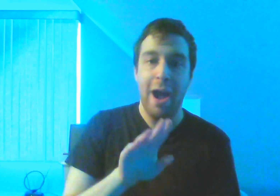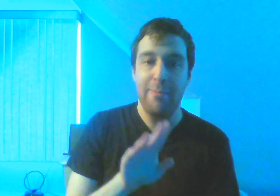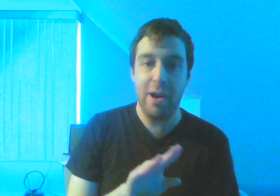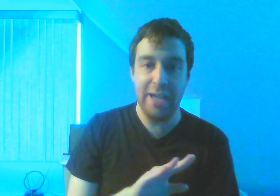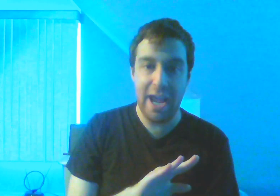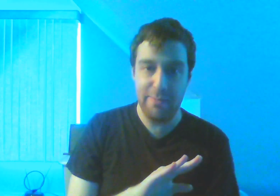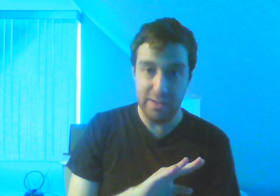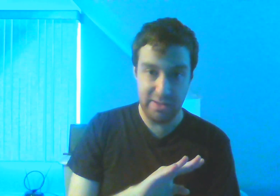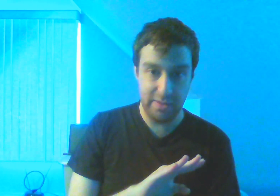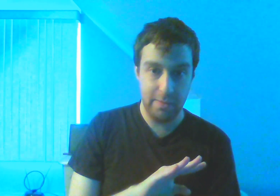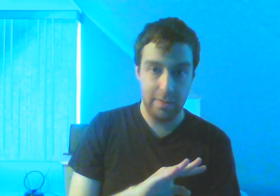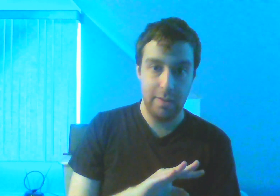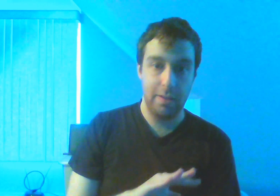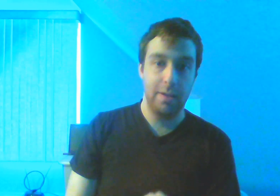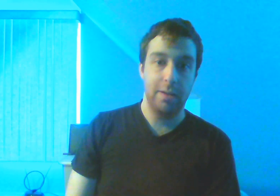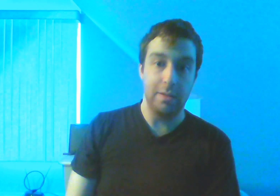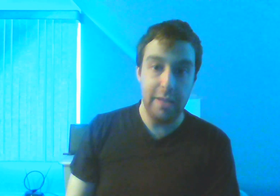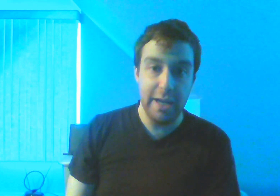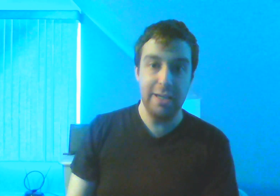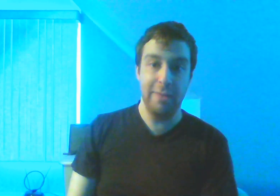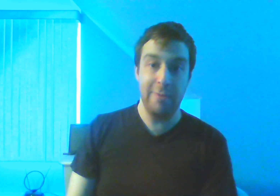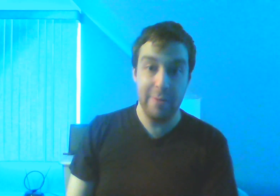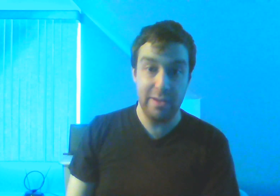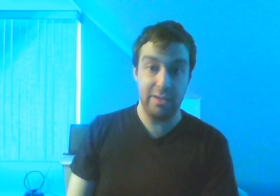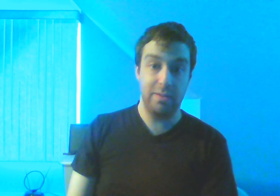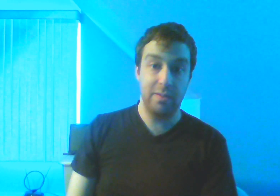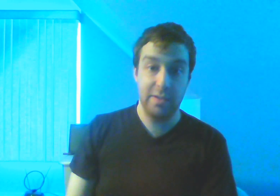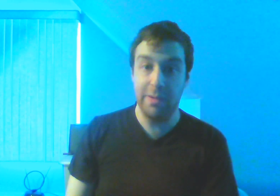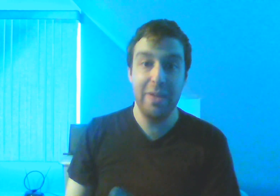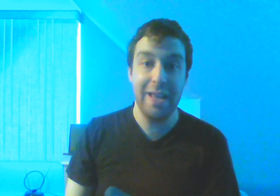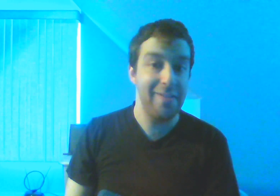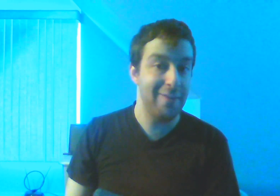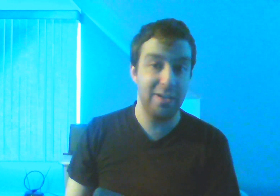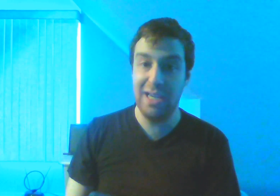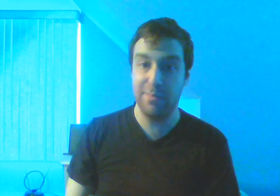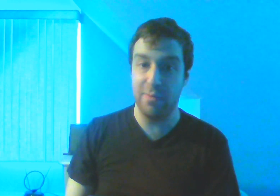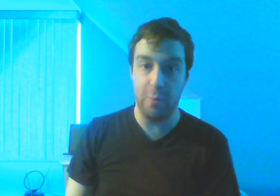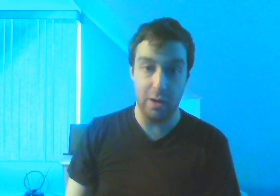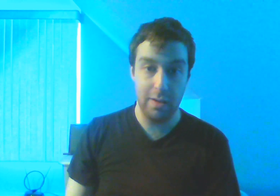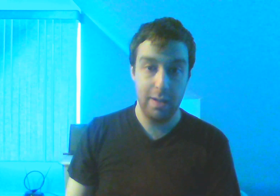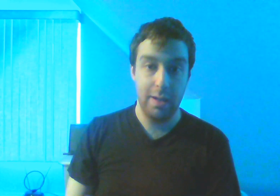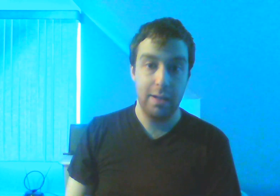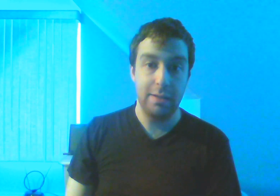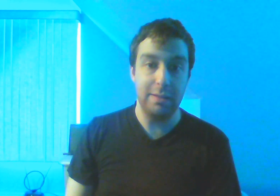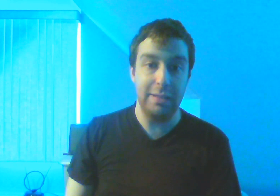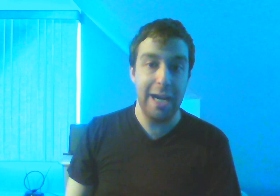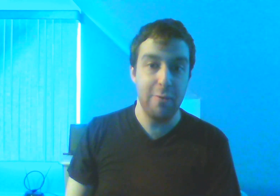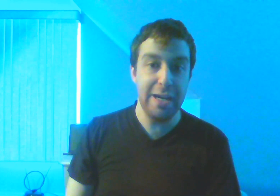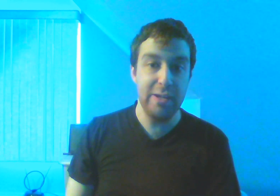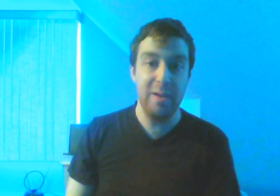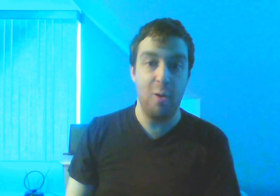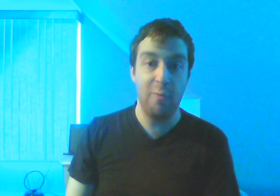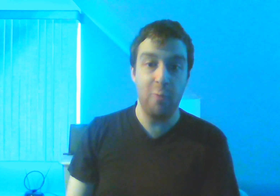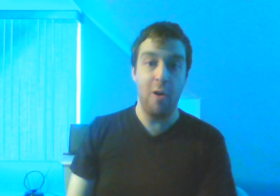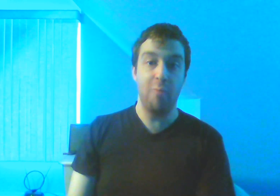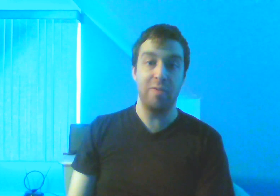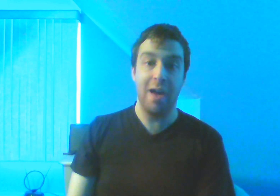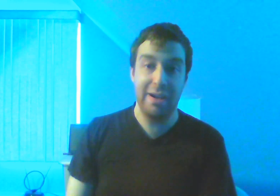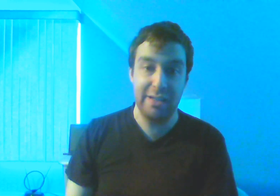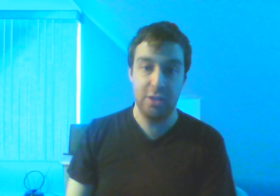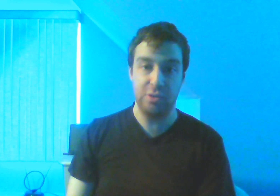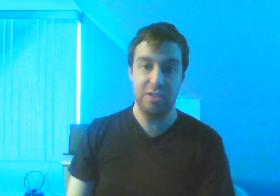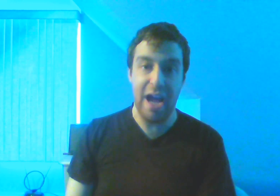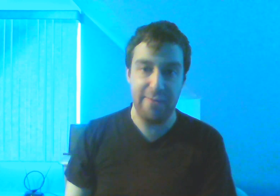the New Hyde Park campus, they're dealing with something they've never seen before. They don't need to be overwhelmed